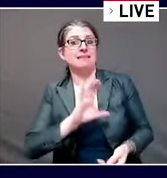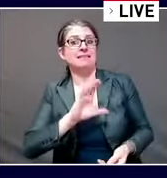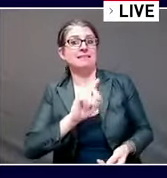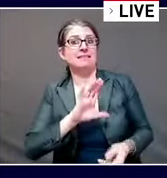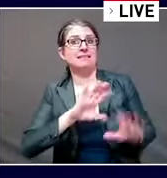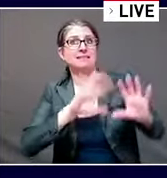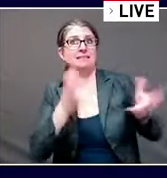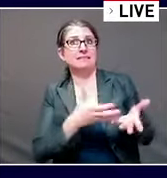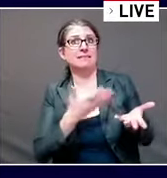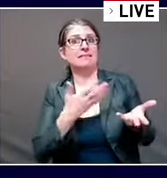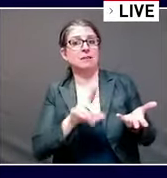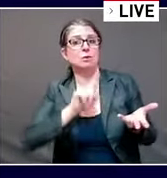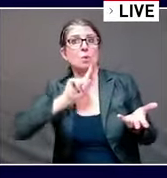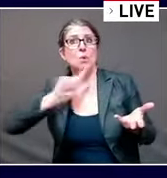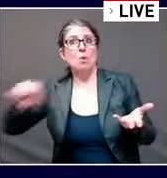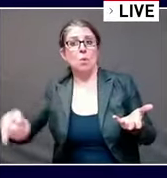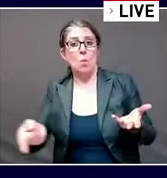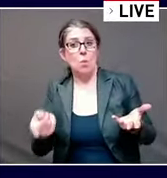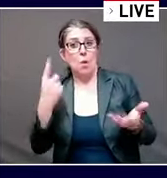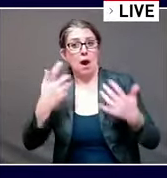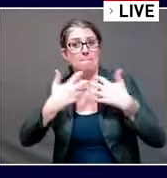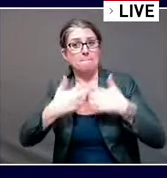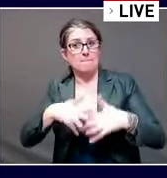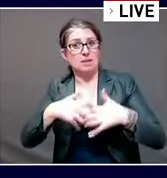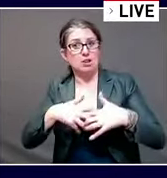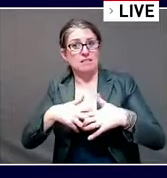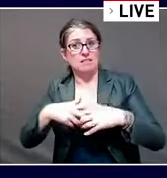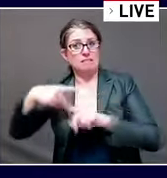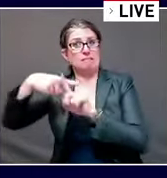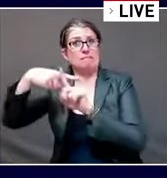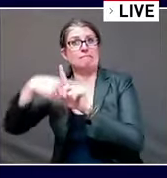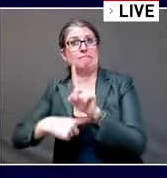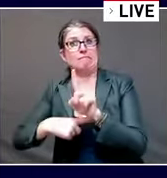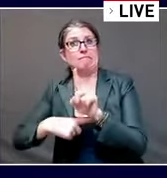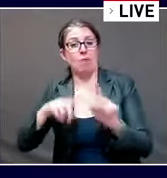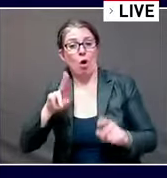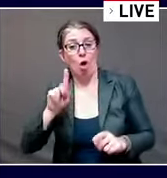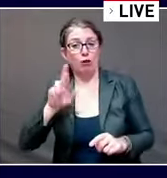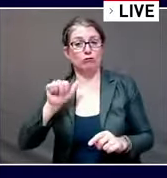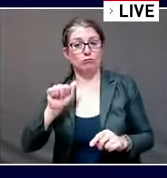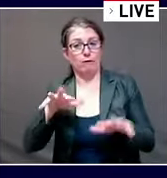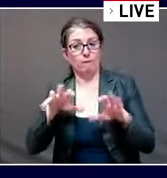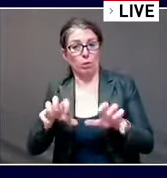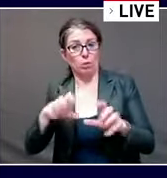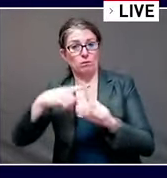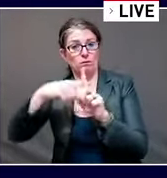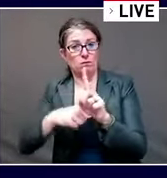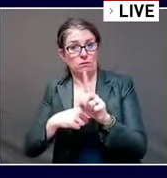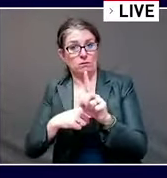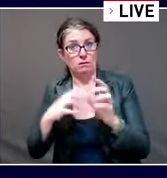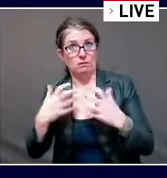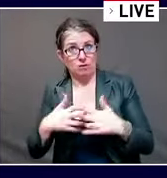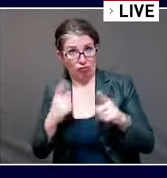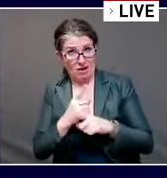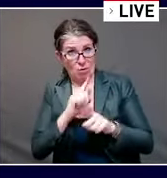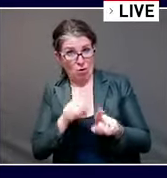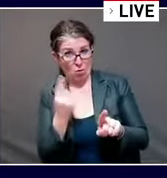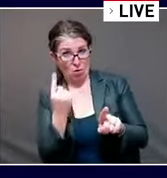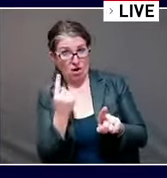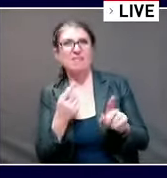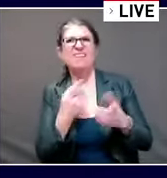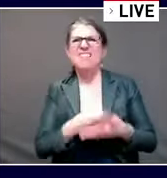mentioned last week that you're still trying to get at least two, I think, but is that on top of a ultra cold space